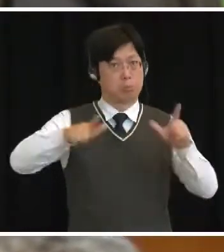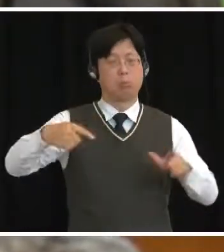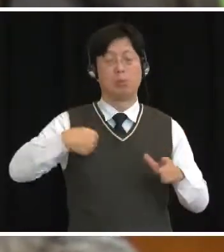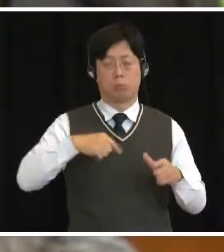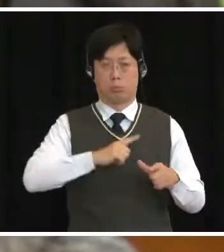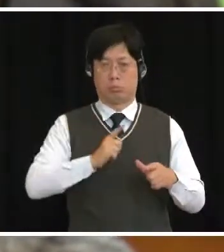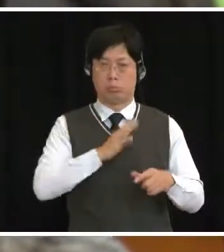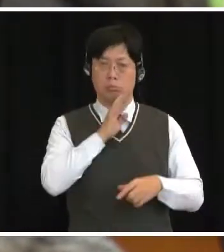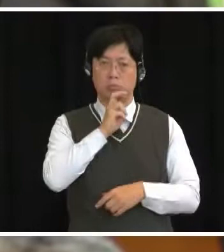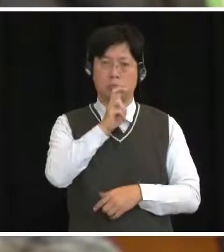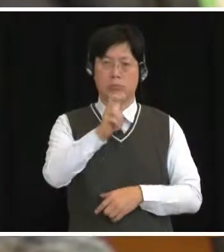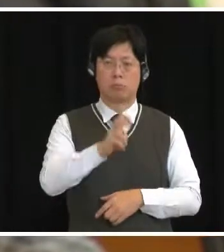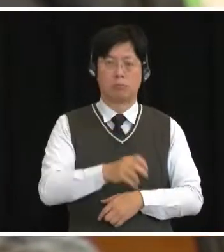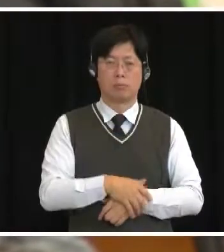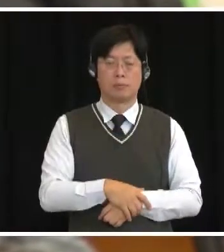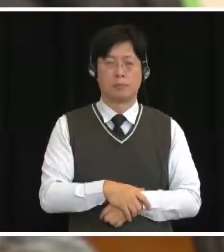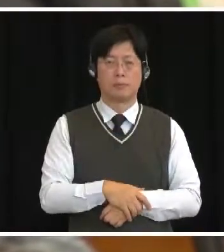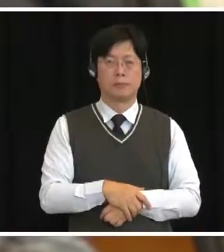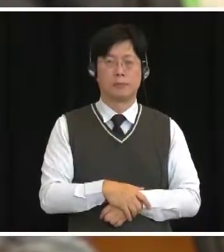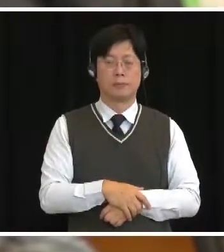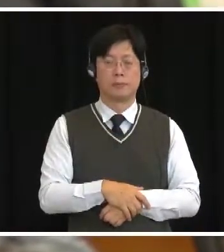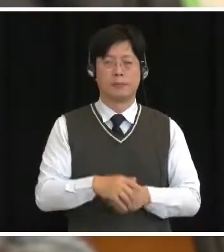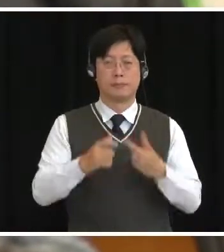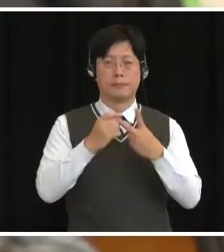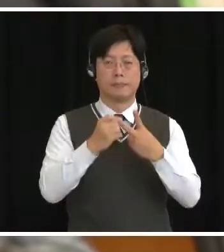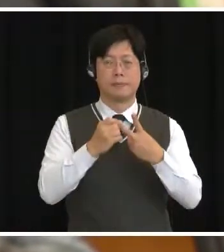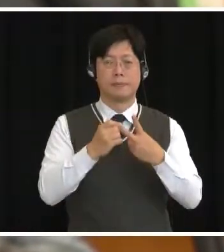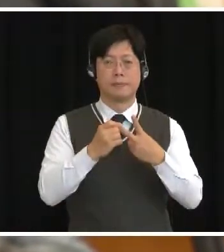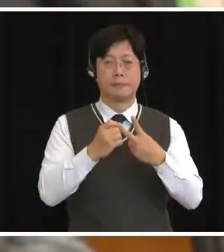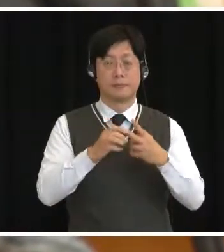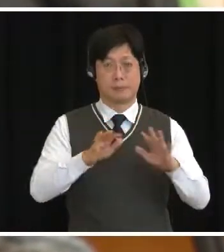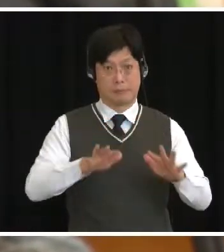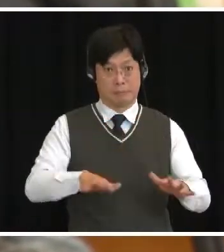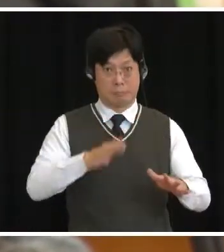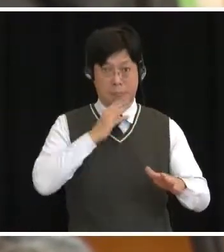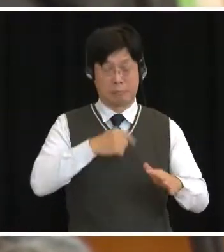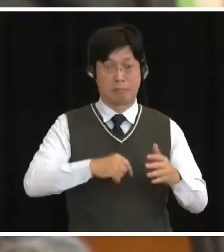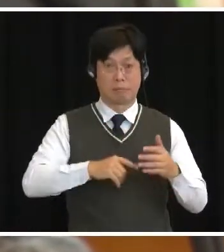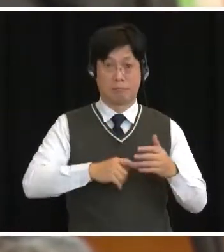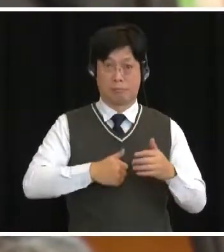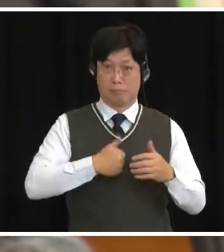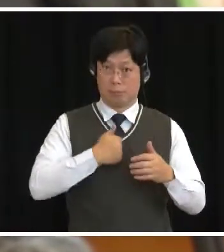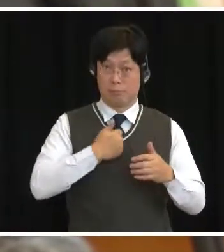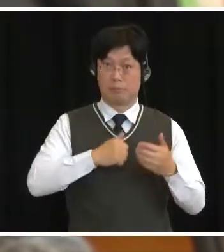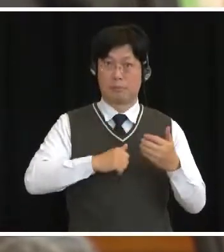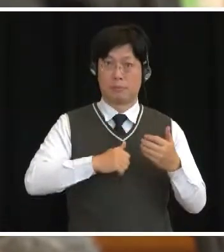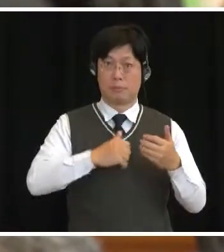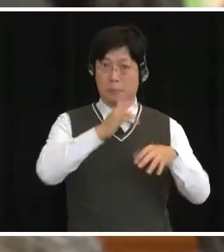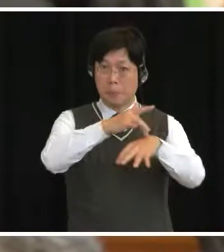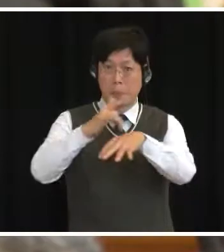As far as I know, some countries even set the age of majority at 21.